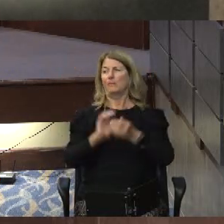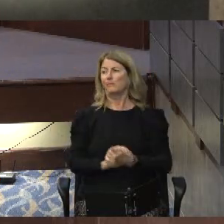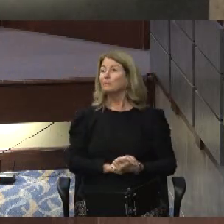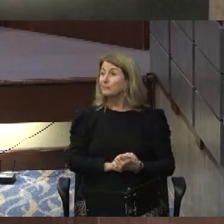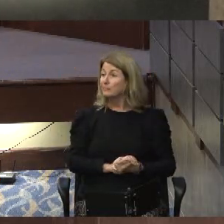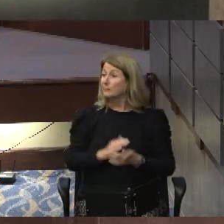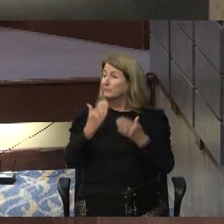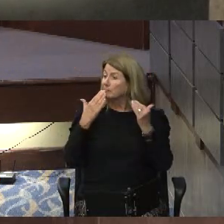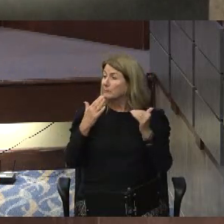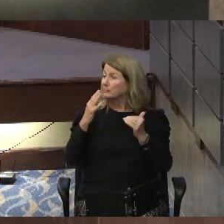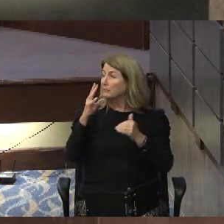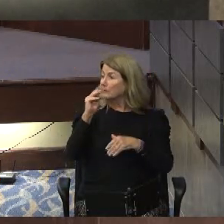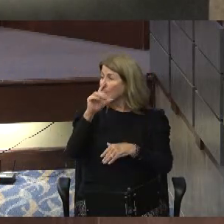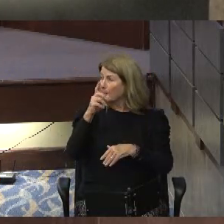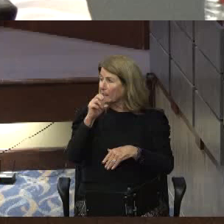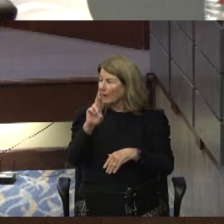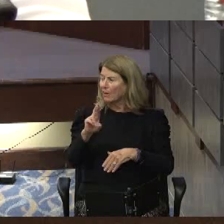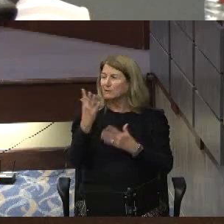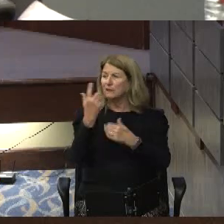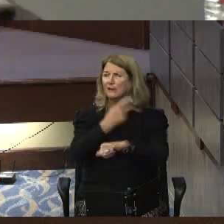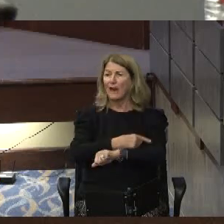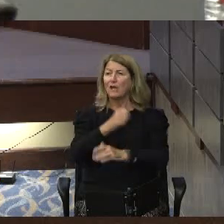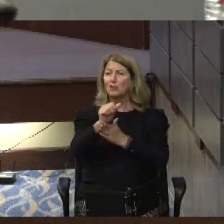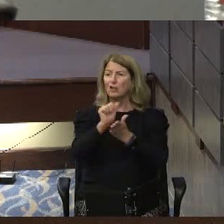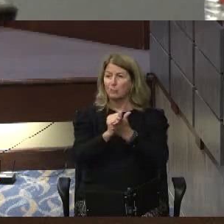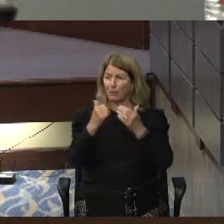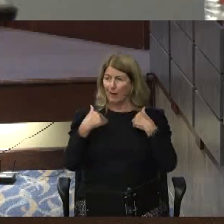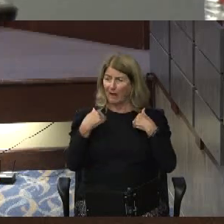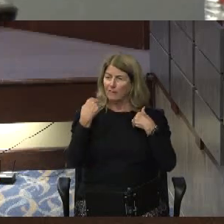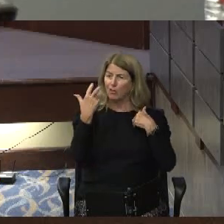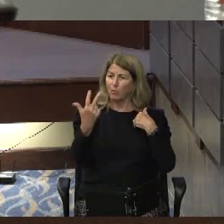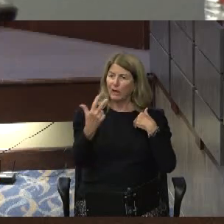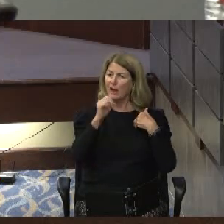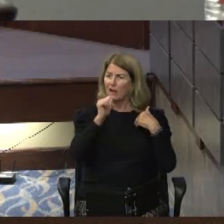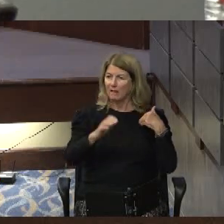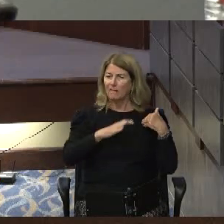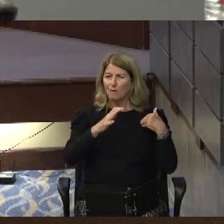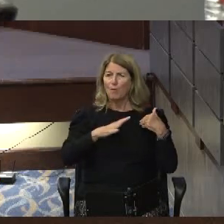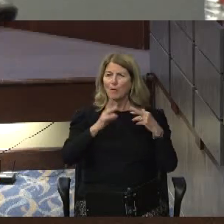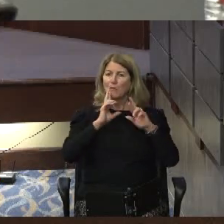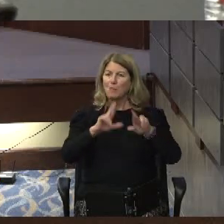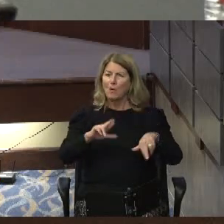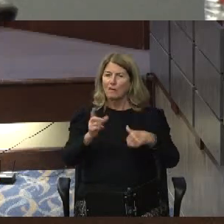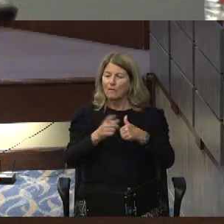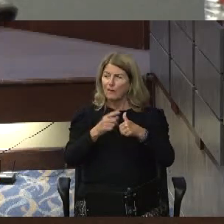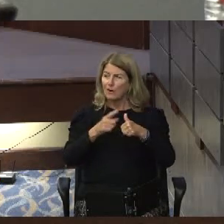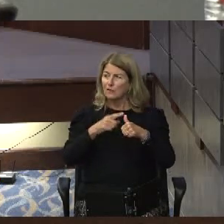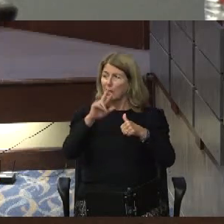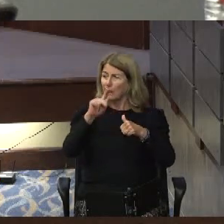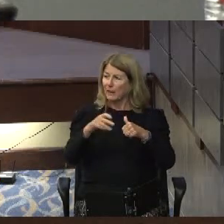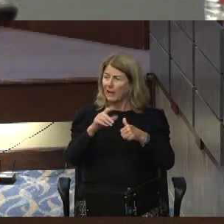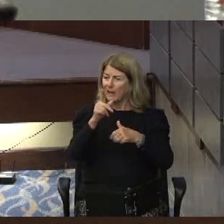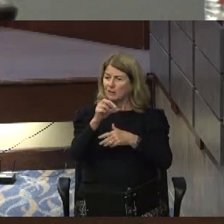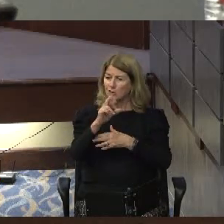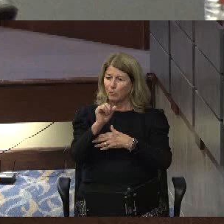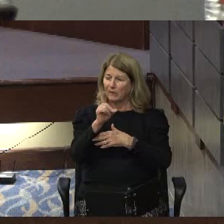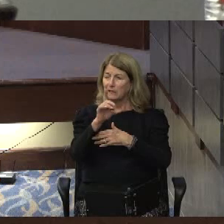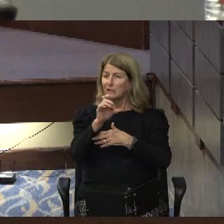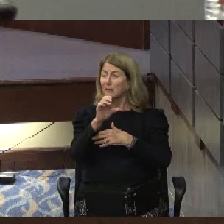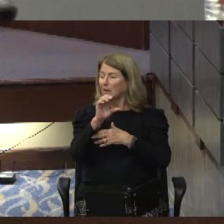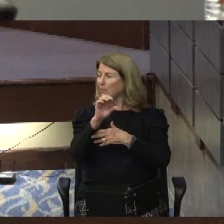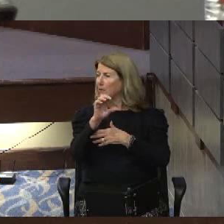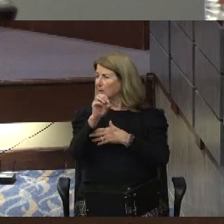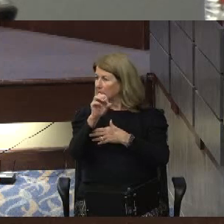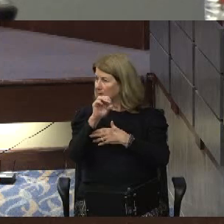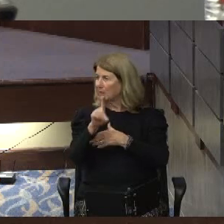Thanks, Mayor. On today's agenda, we do have 3 informal reports. The first is another update on Trendwood apartment renovations. The